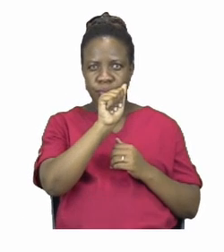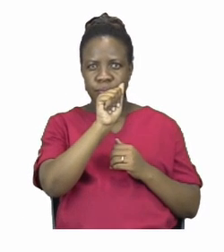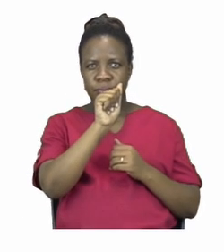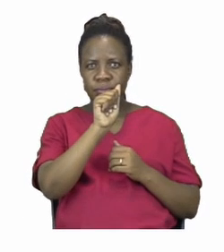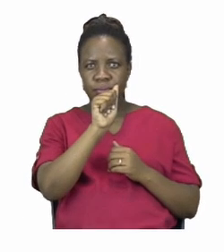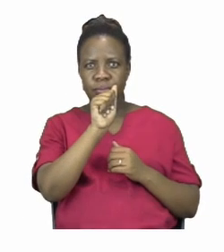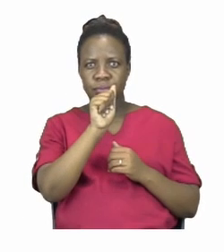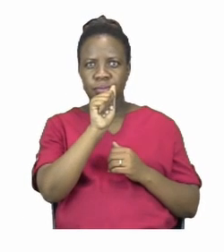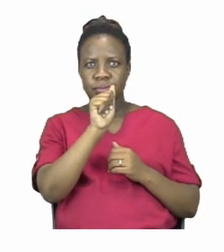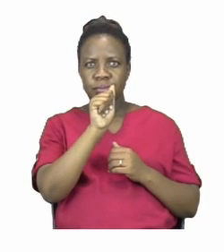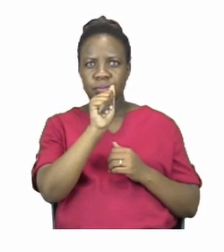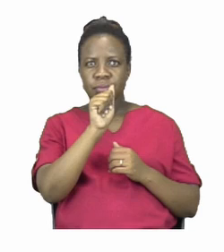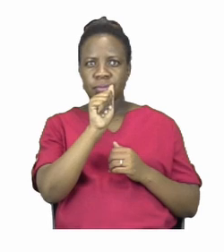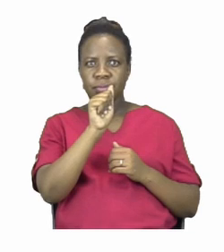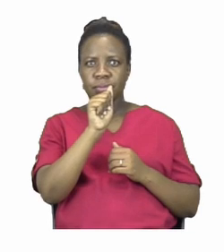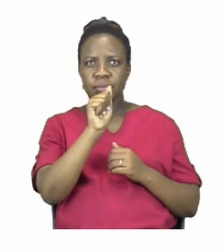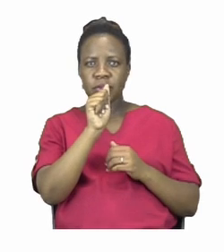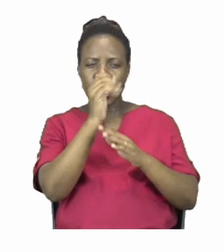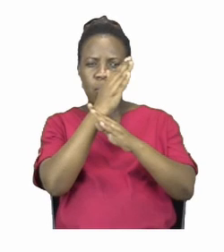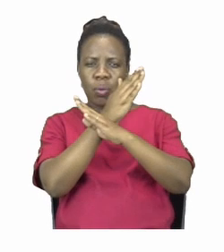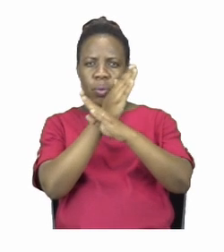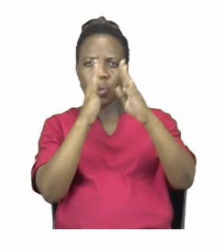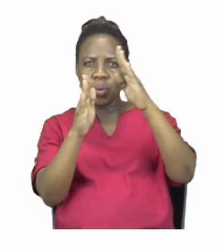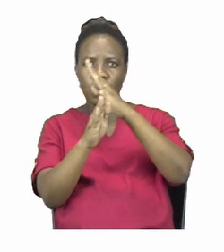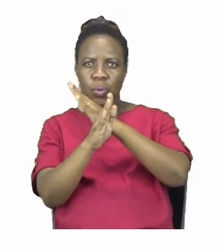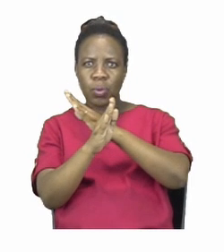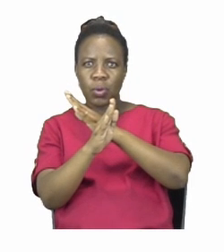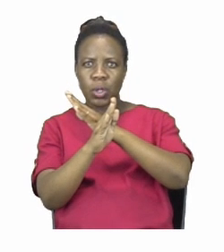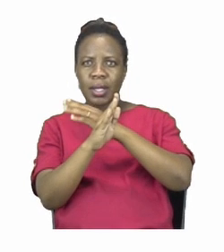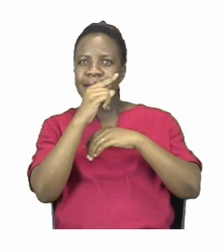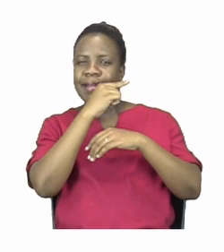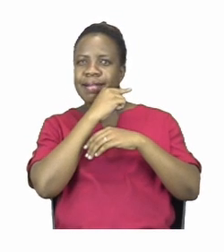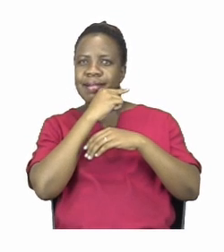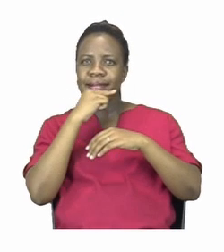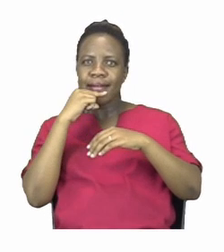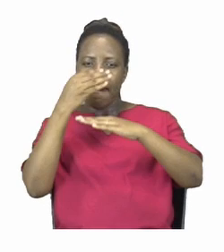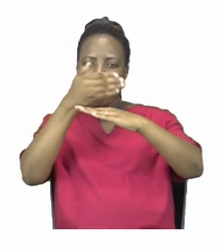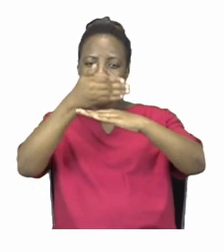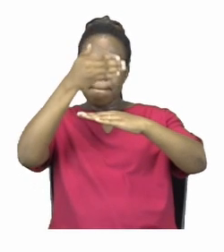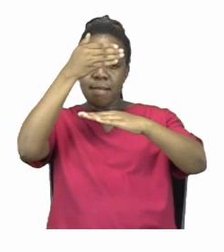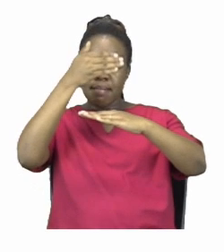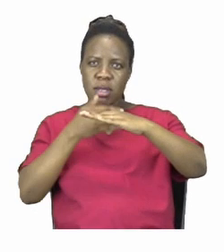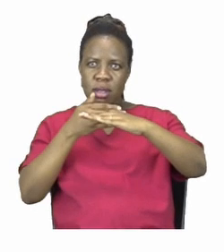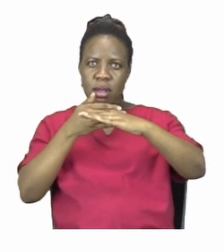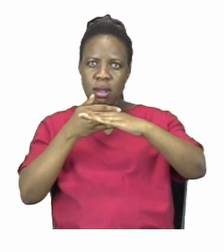is the name of the street behind the library? So here you have to find a street